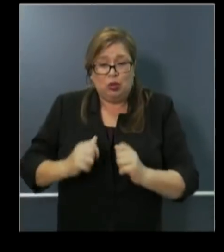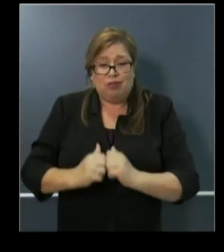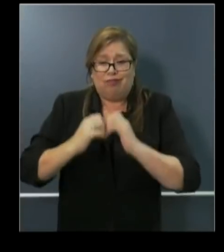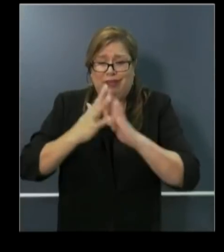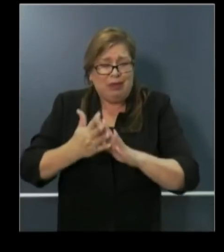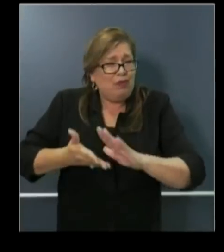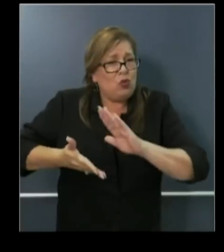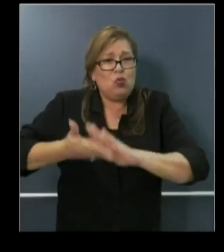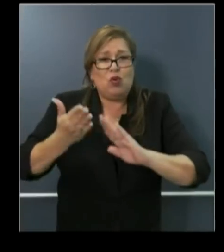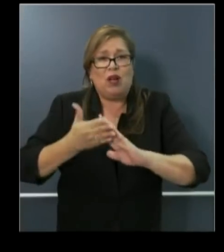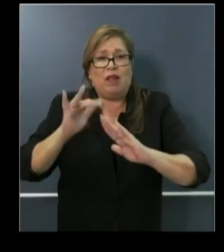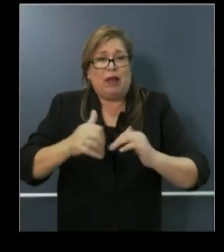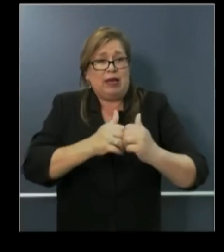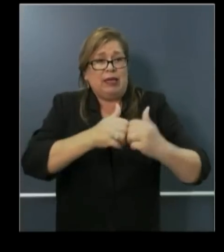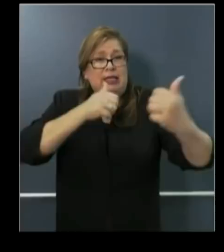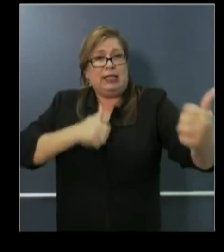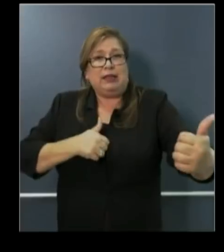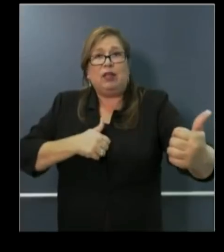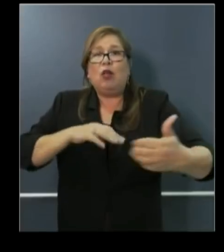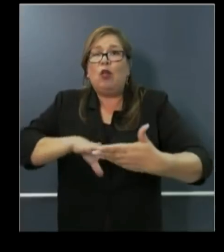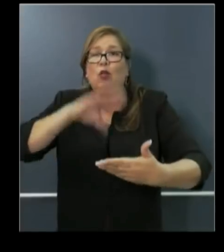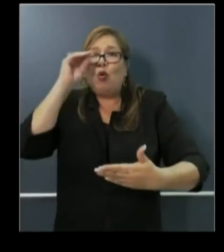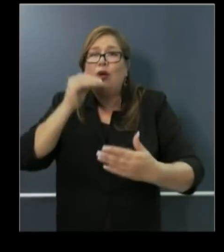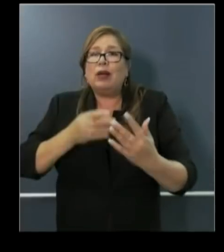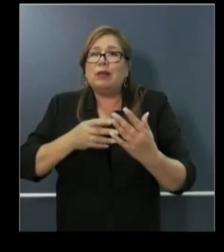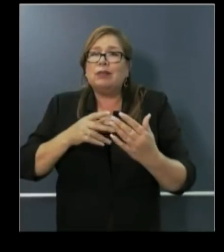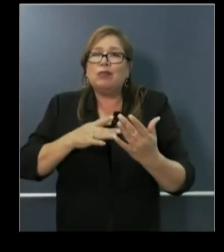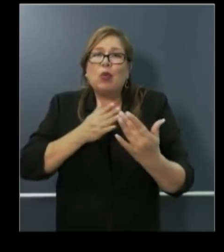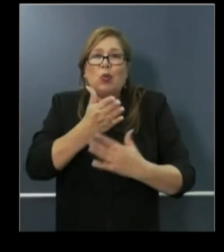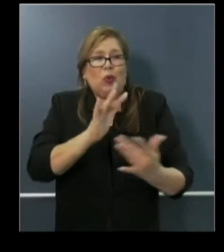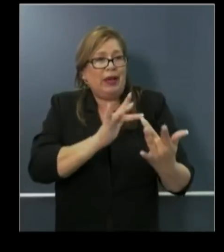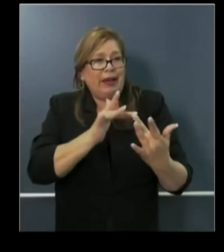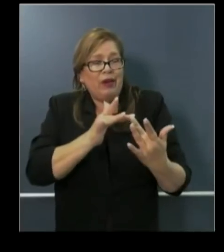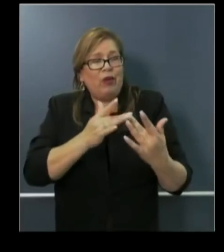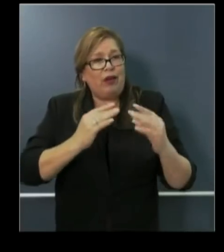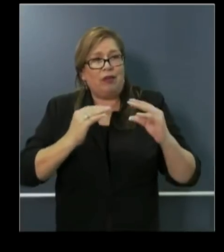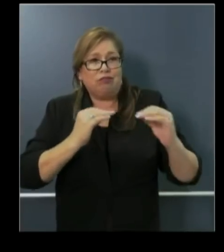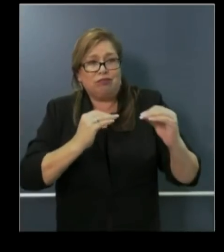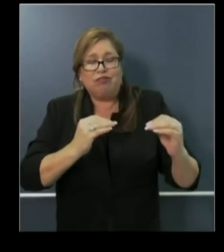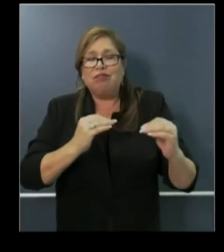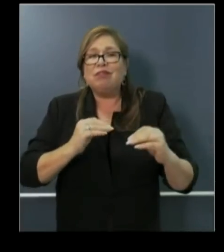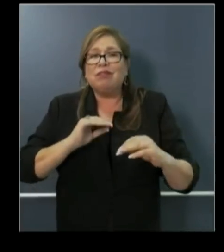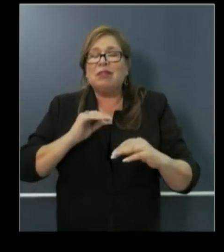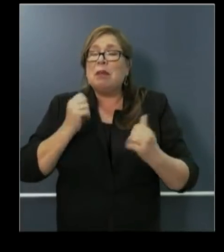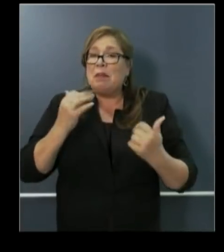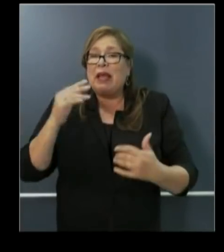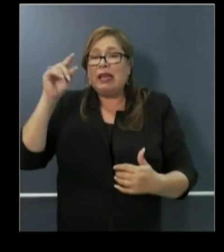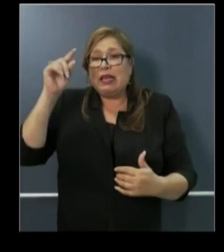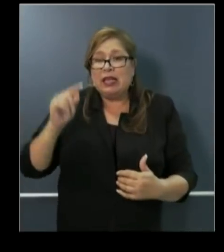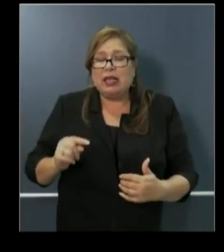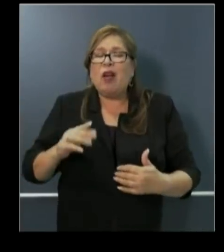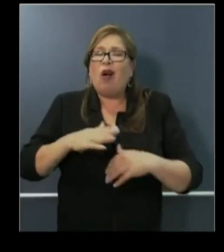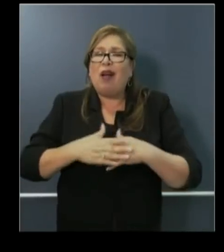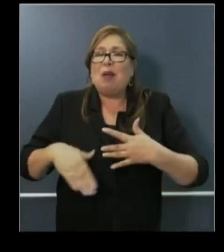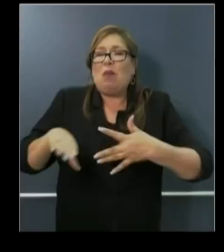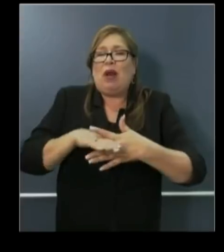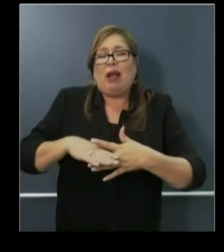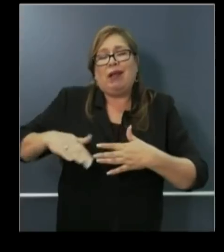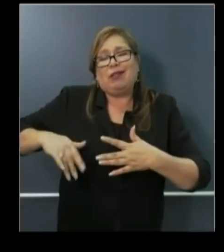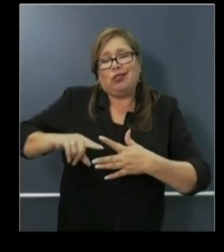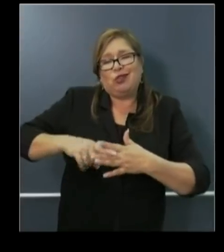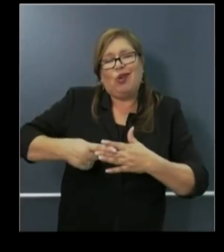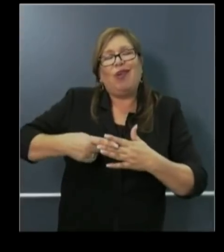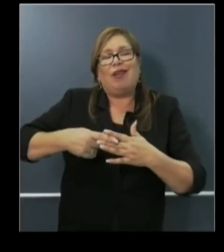is launching a distance learning plan if they had not done so earlier in March. Many were on break at that time